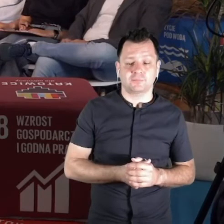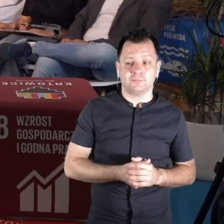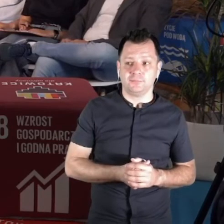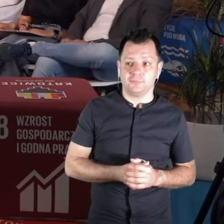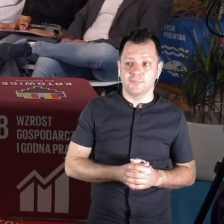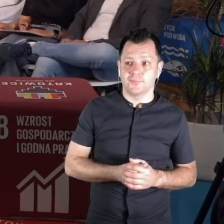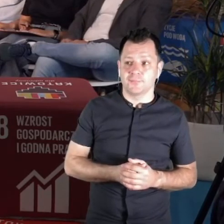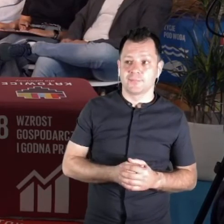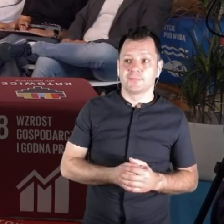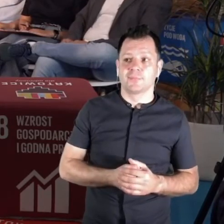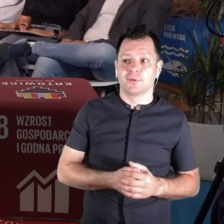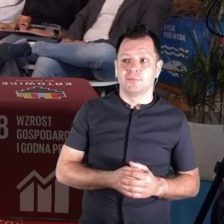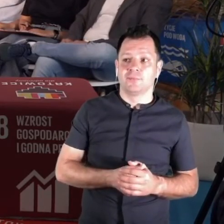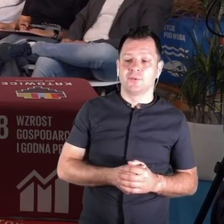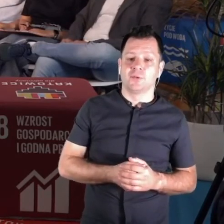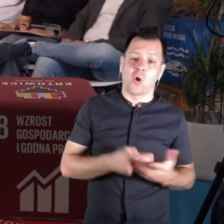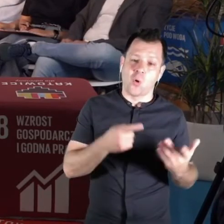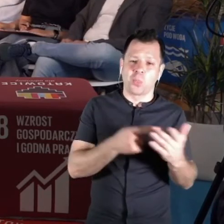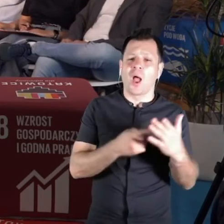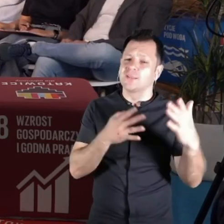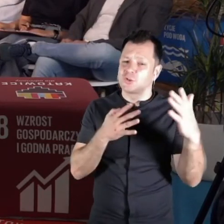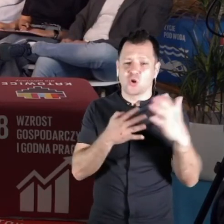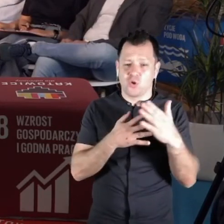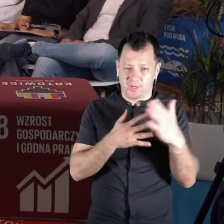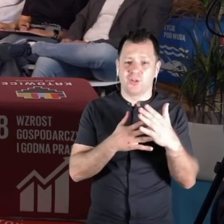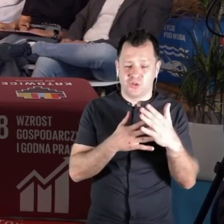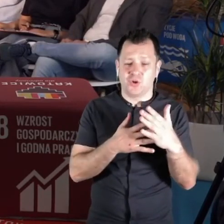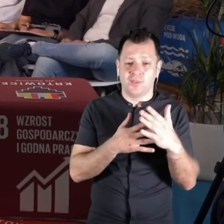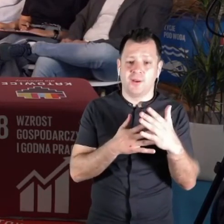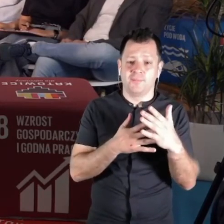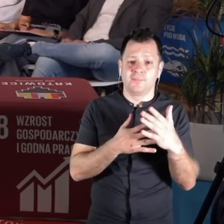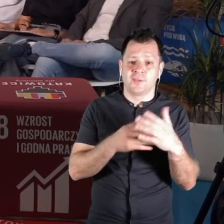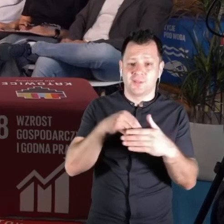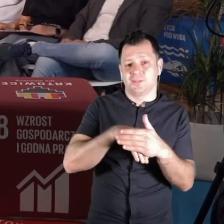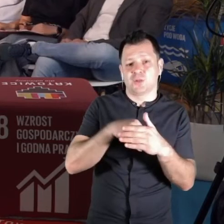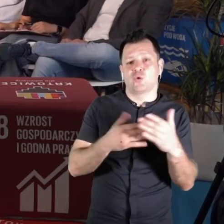to take care or optimize the irrigation.